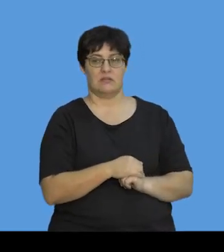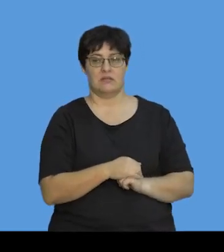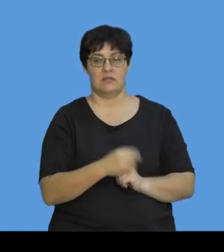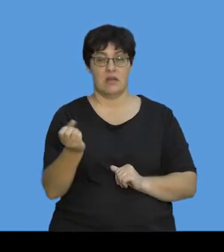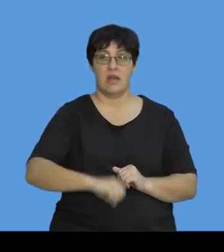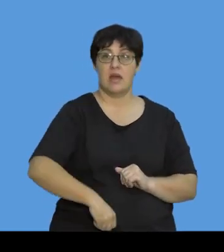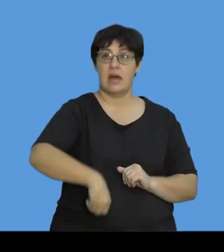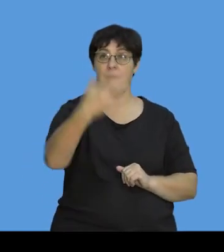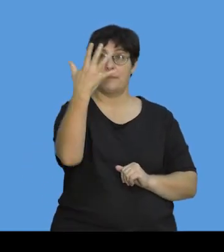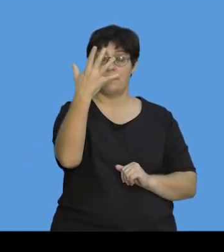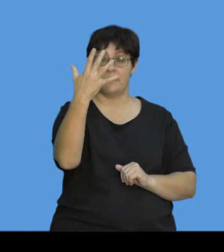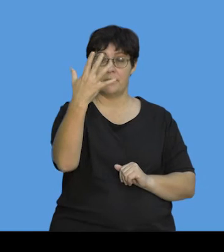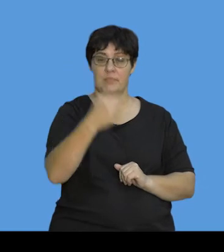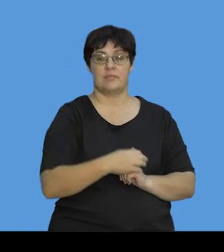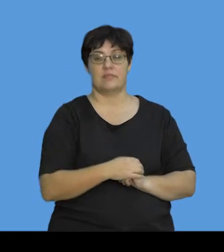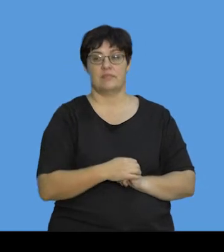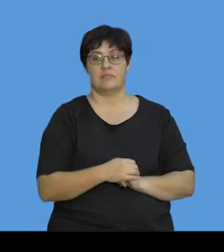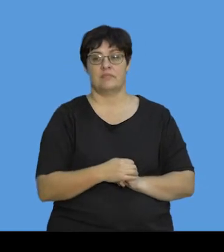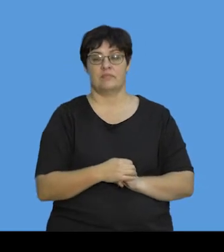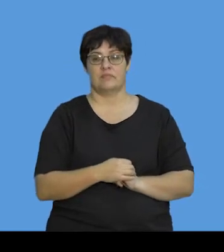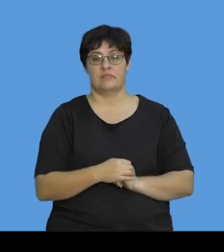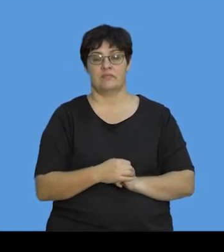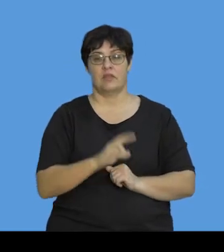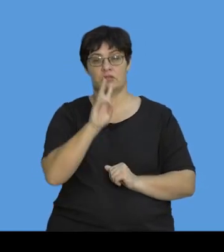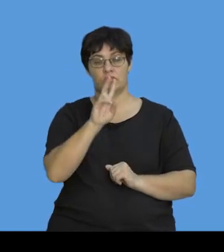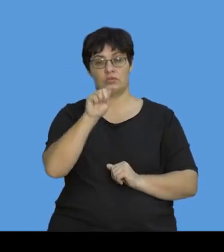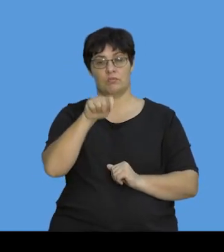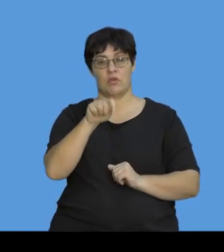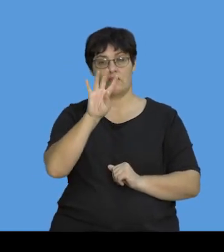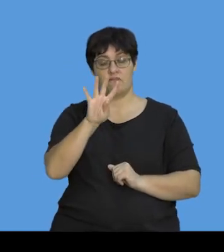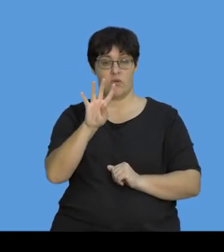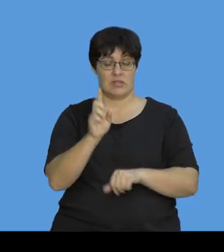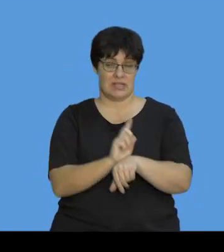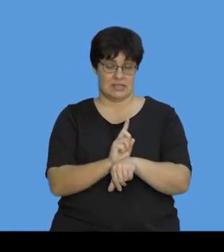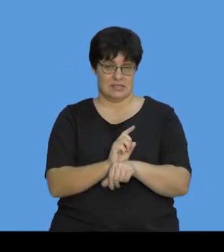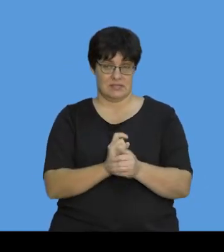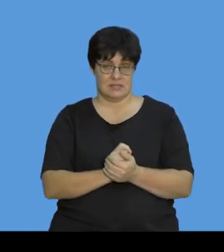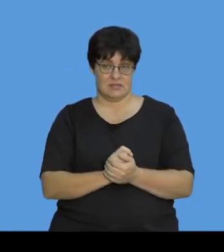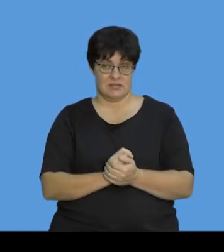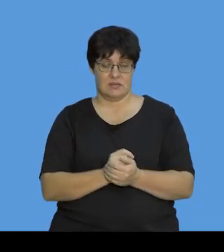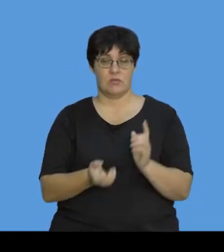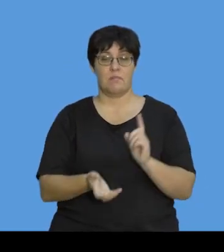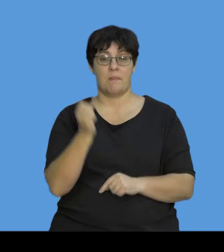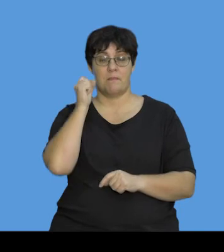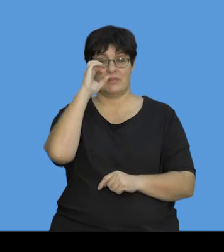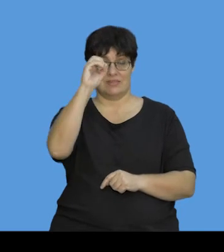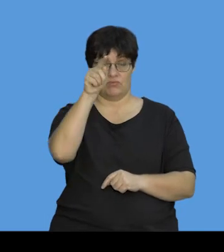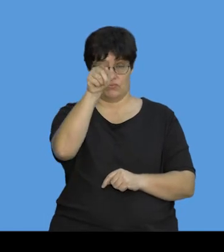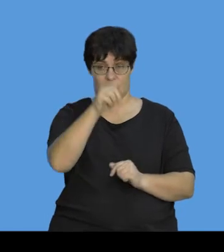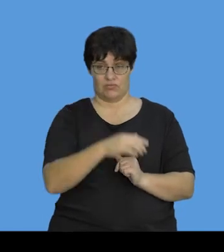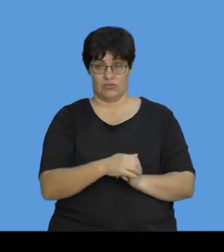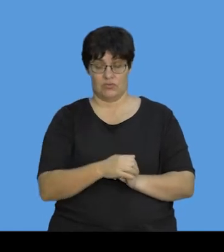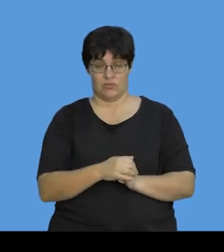ball gets thrown up. It takes 2.4 seconds to get to this